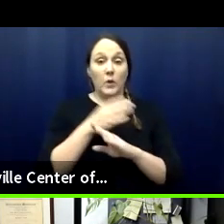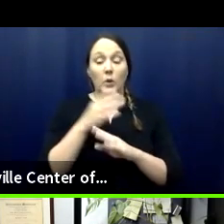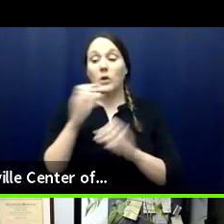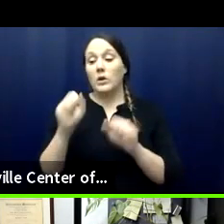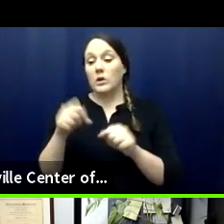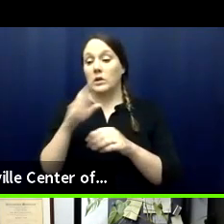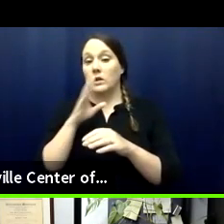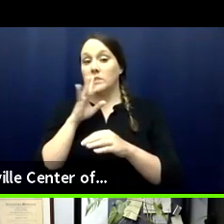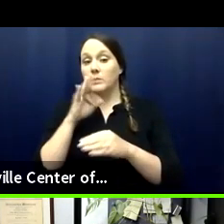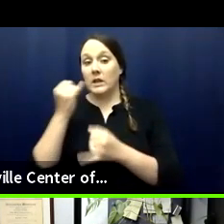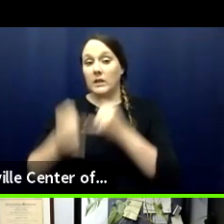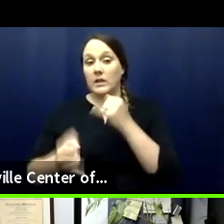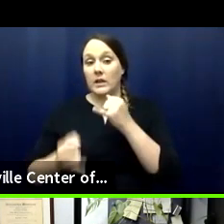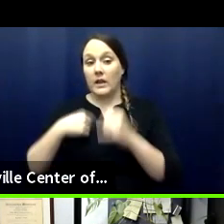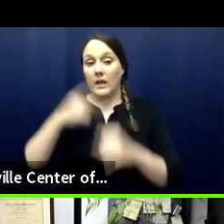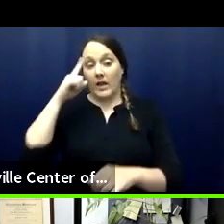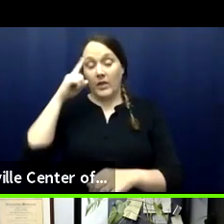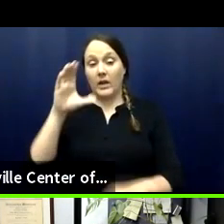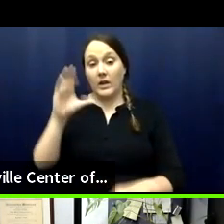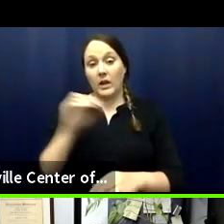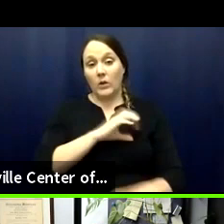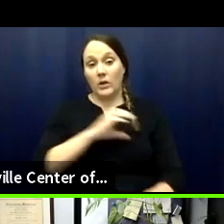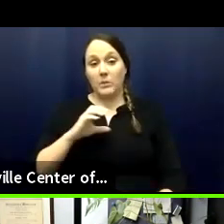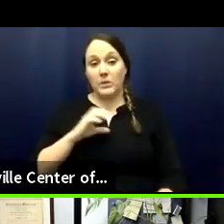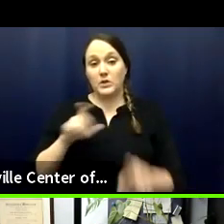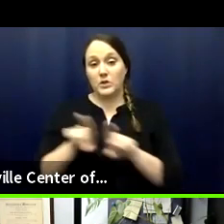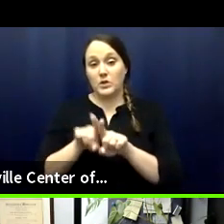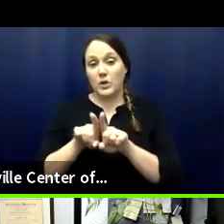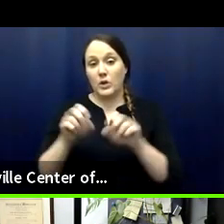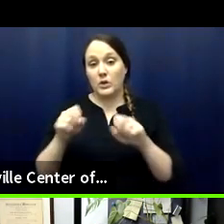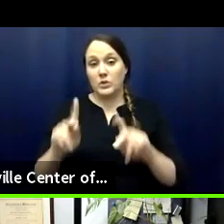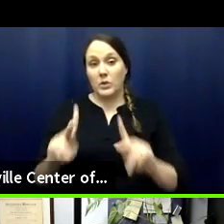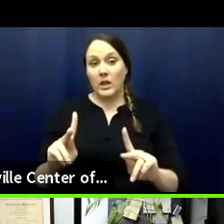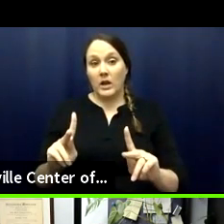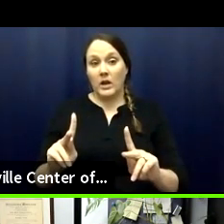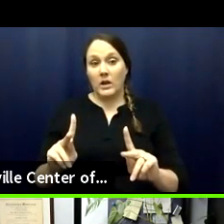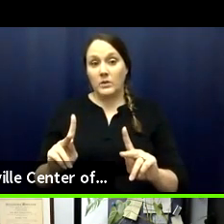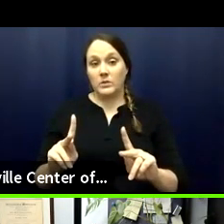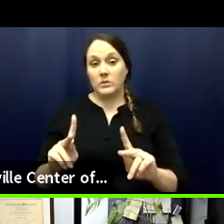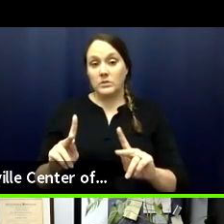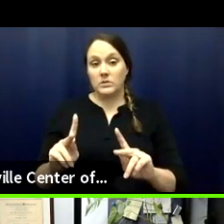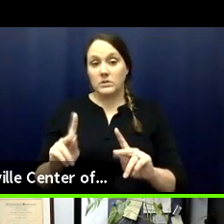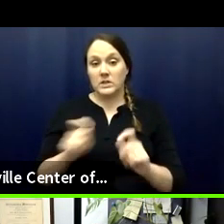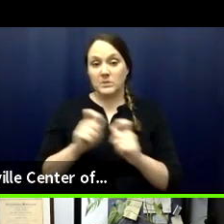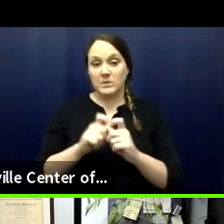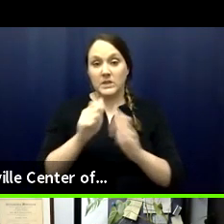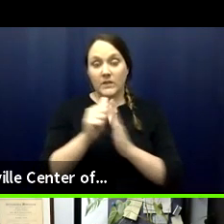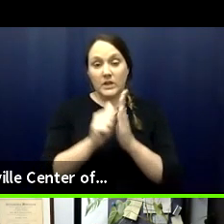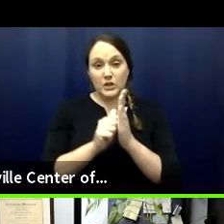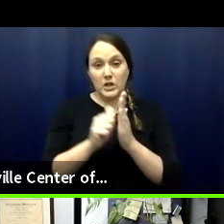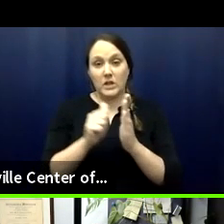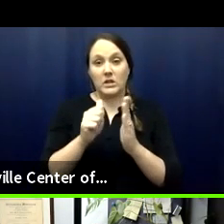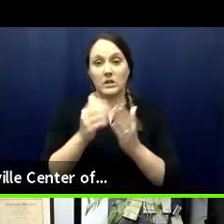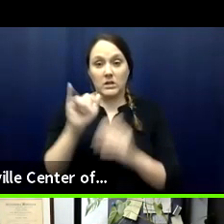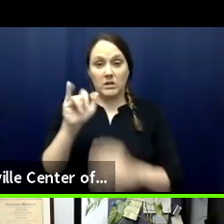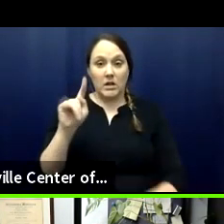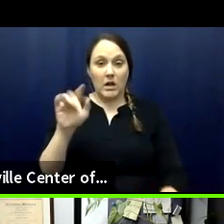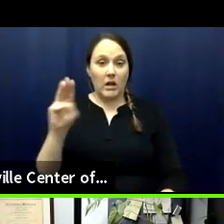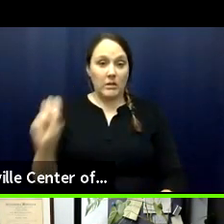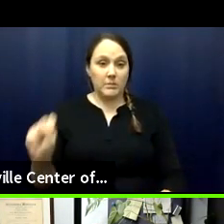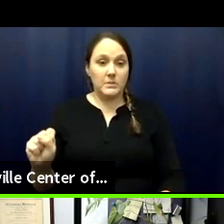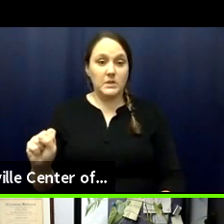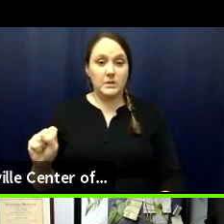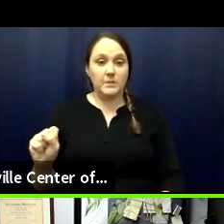actually, I think county commission also allows for them to speak during the meeting specific agenda items. Although I'm not sure that's in their rules, so that's